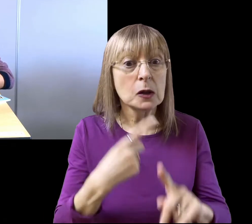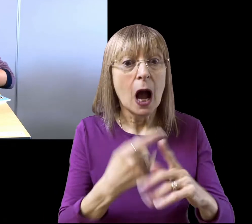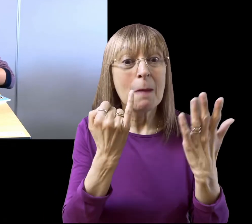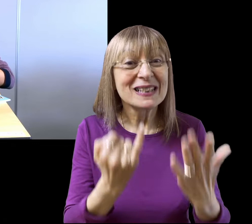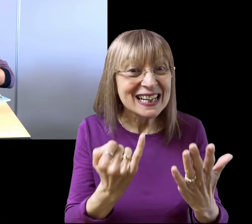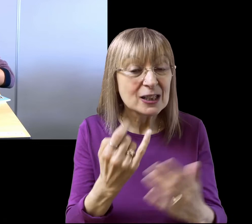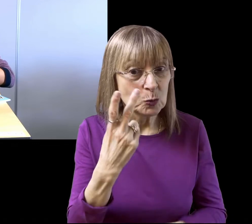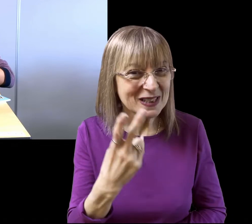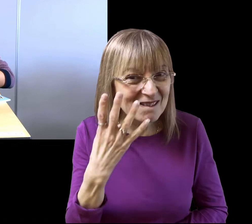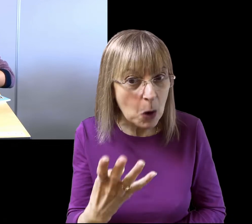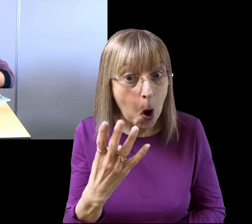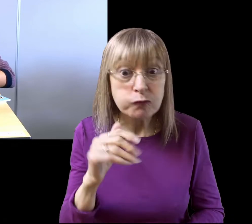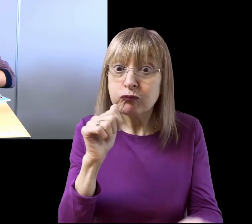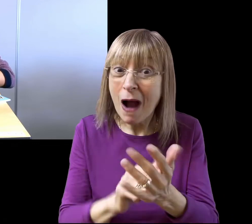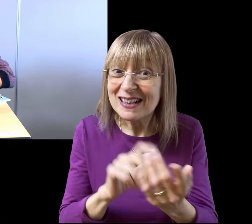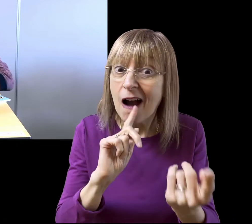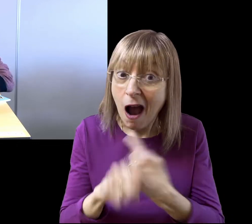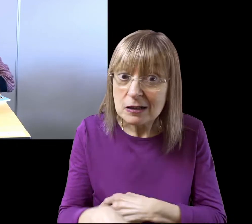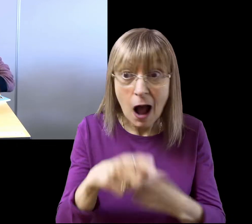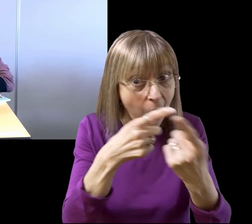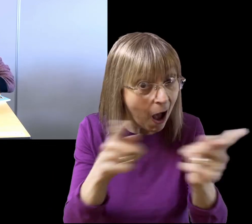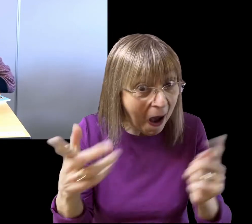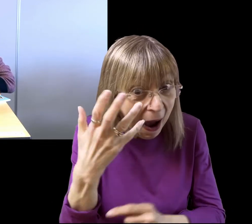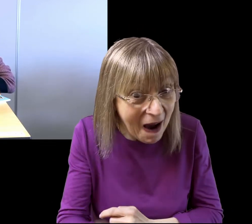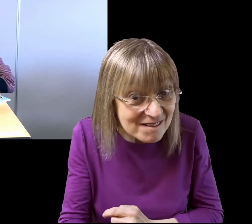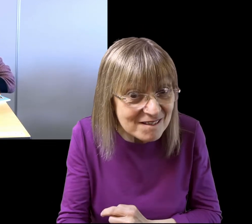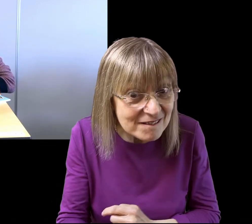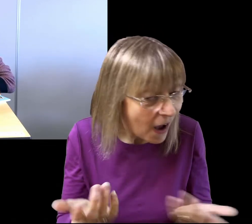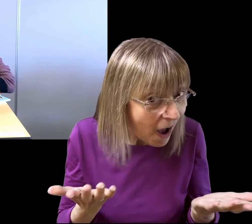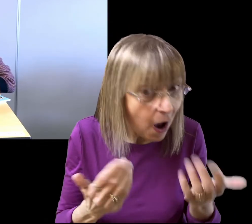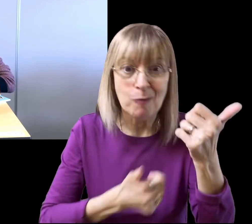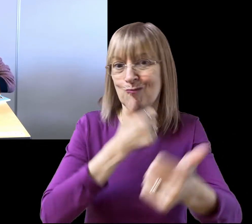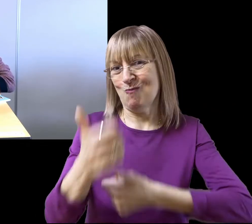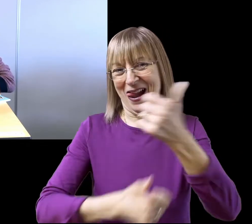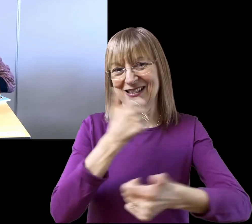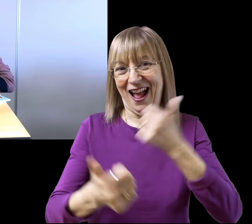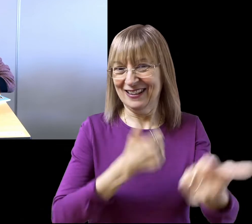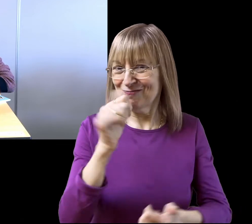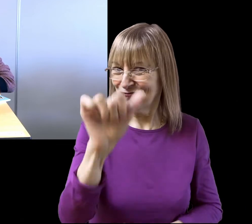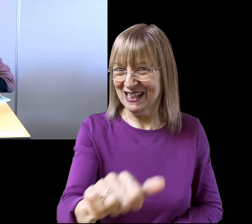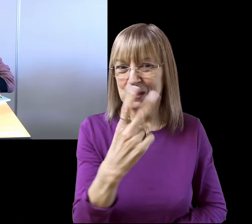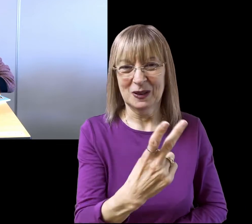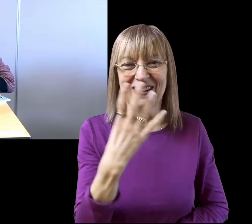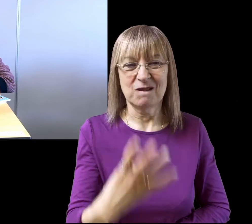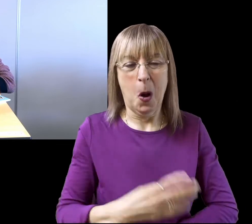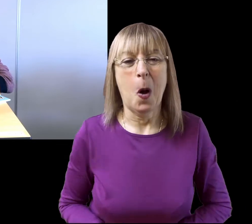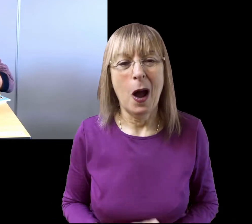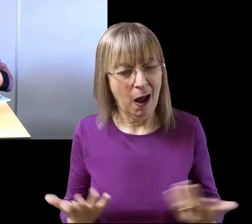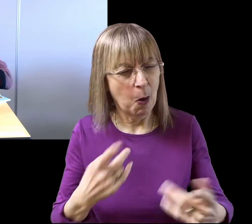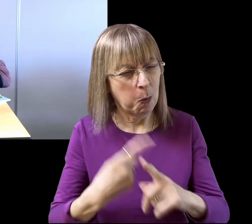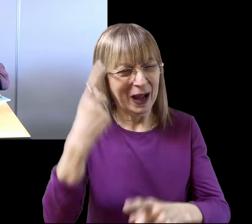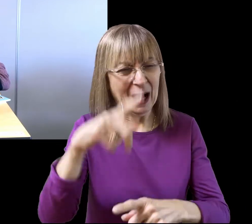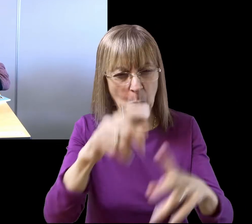on the front. 4 times 6 is 24. So the right answer, if you got it, well done, is 24.